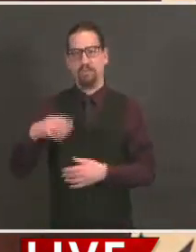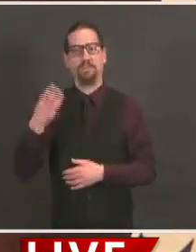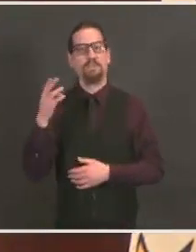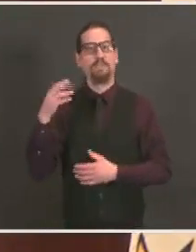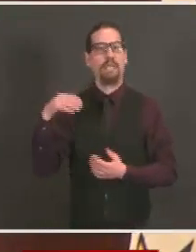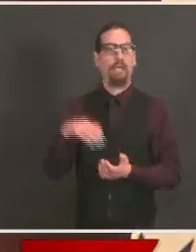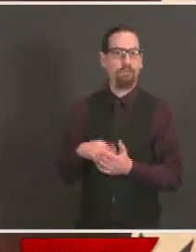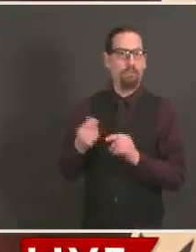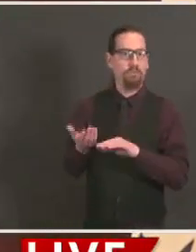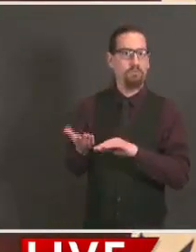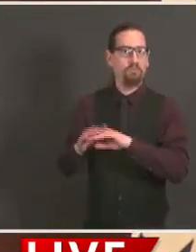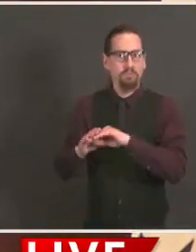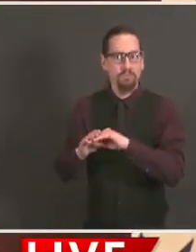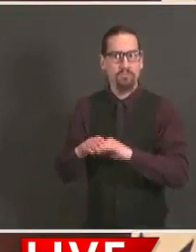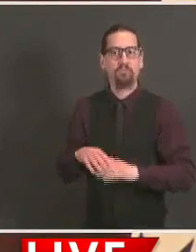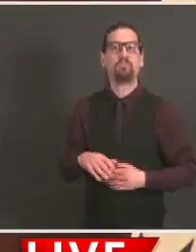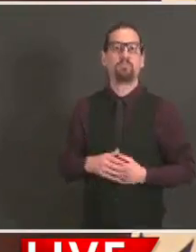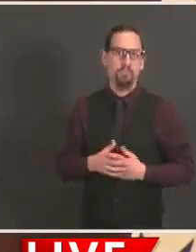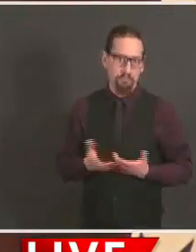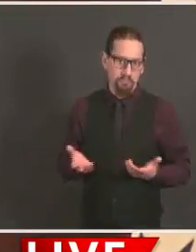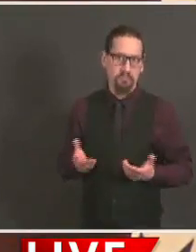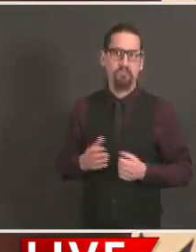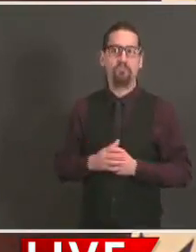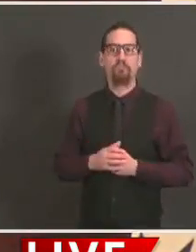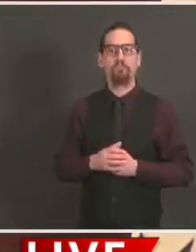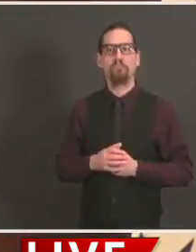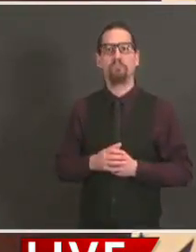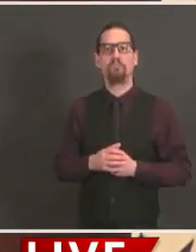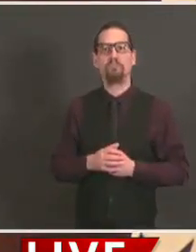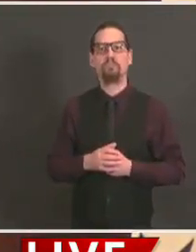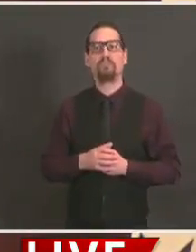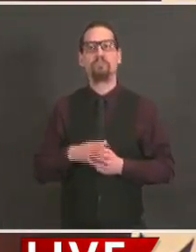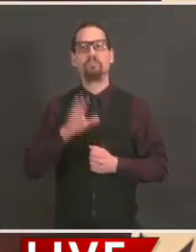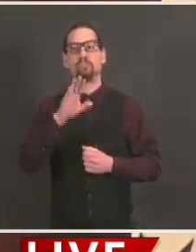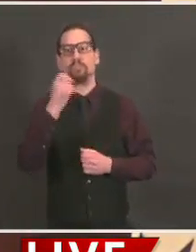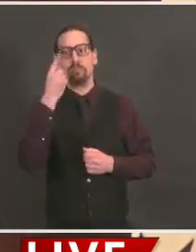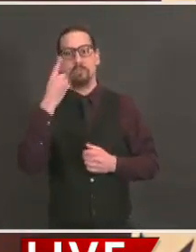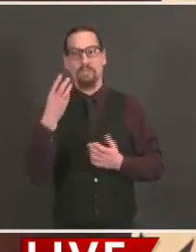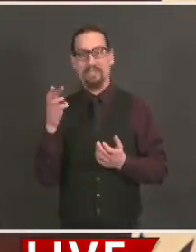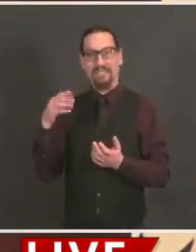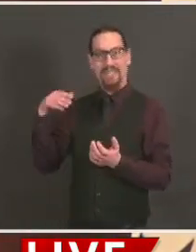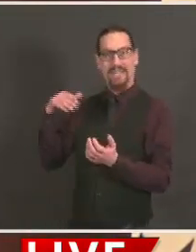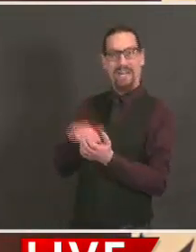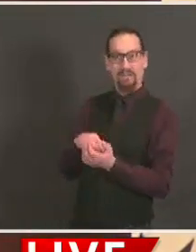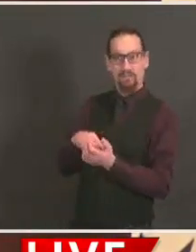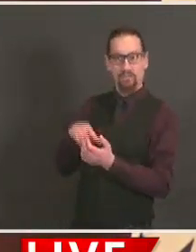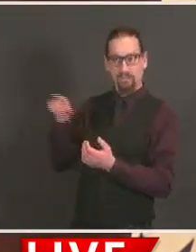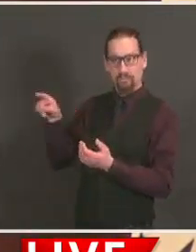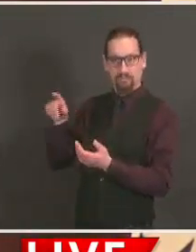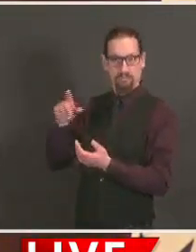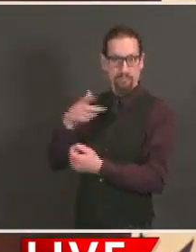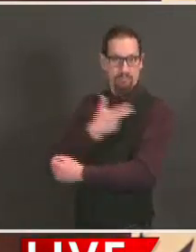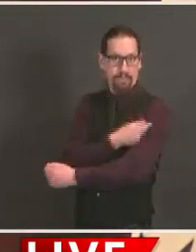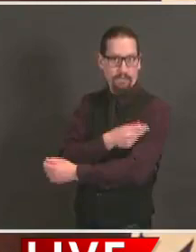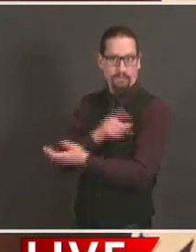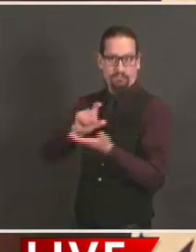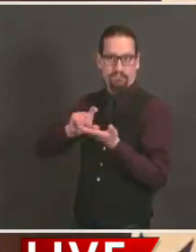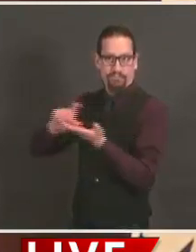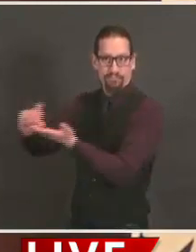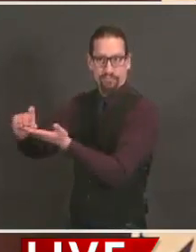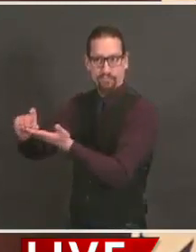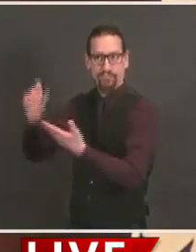that 16,000 compares to the 80,000 people in Rhode Island who are 75 and